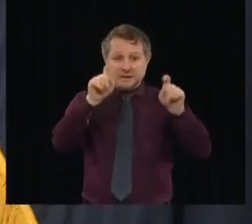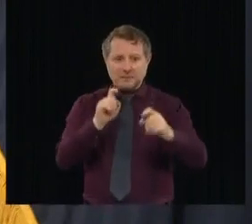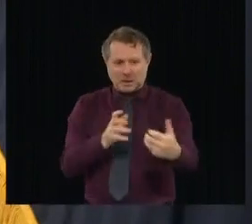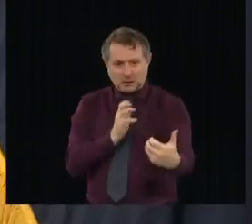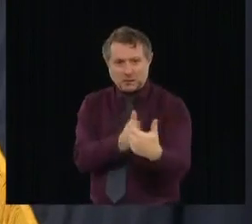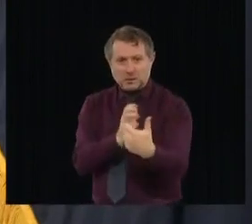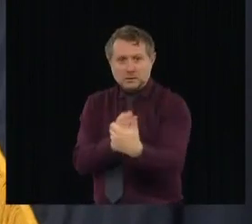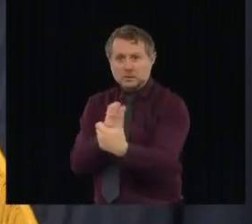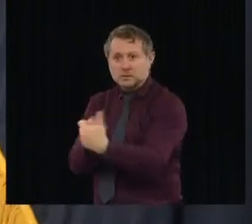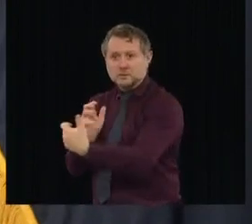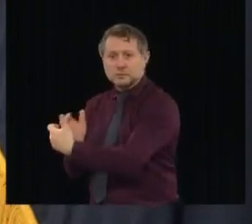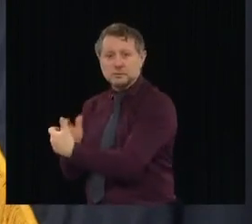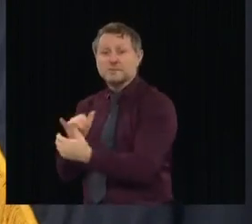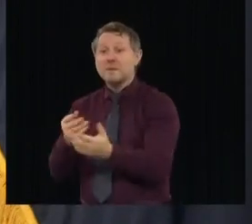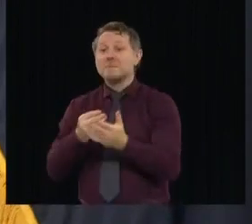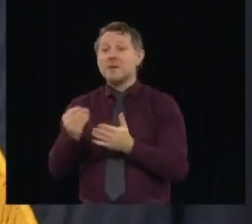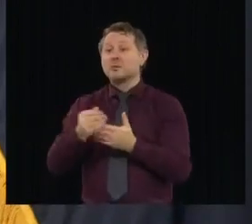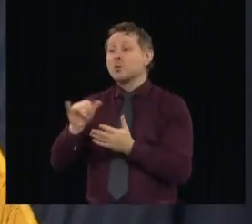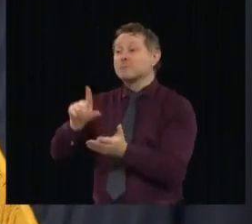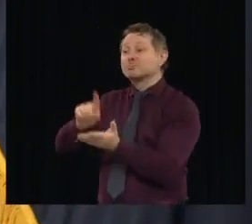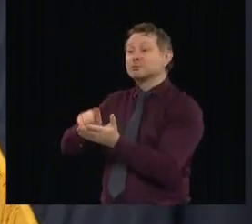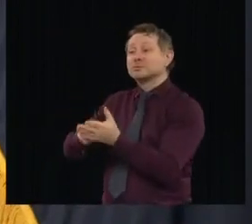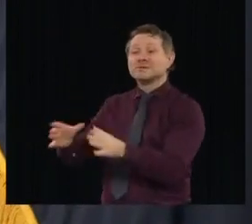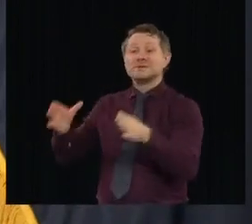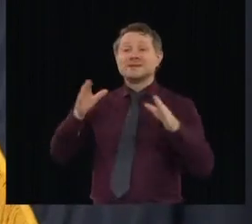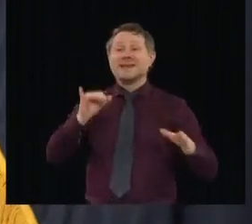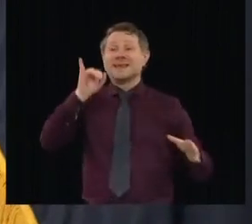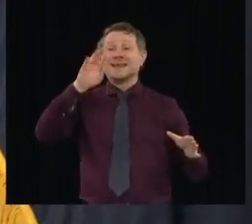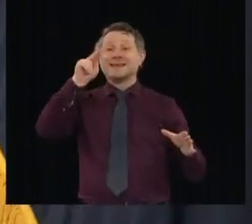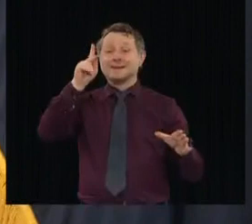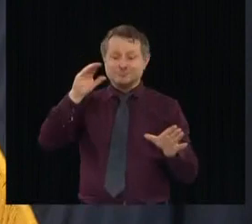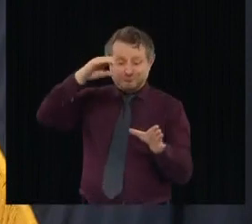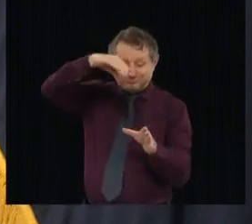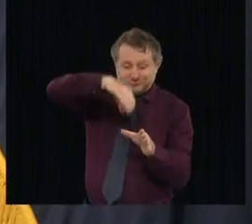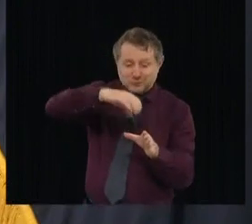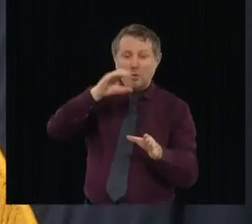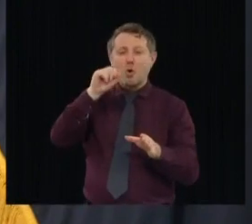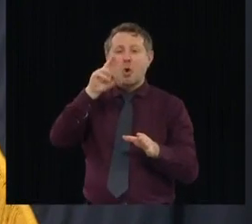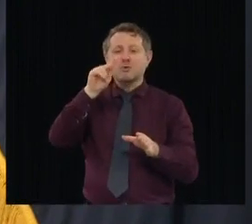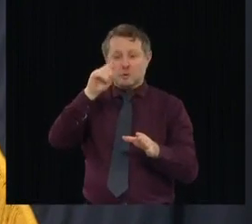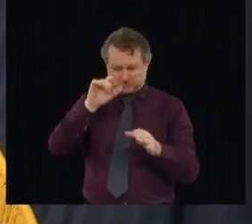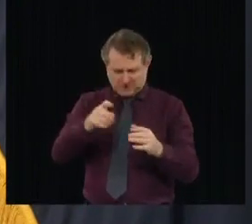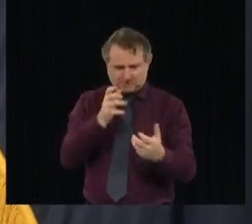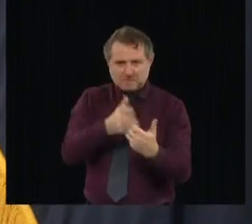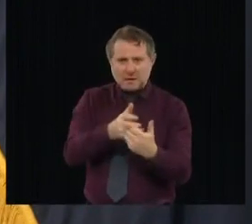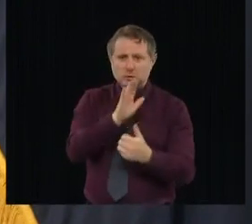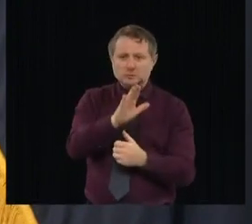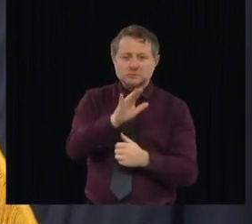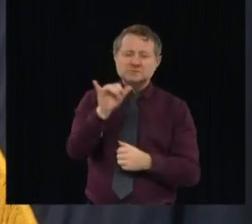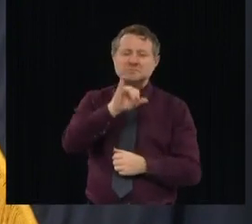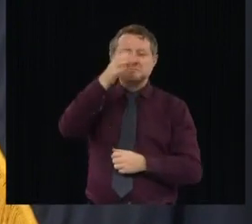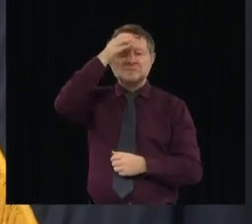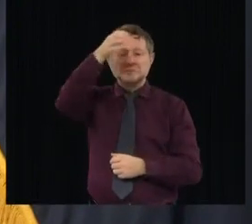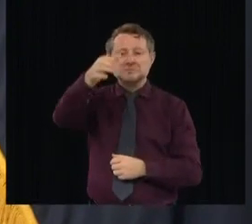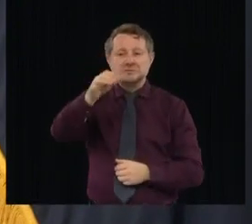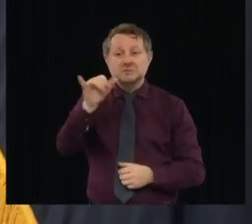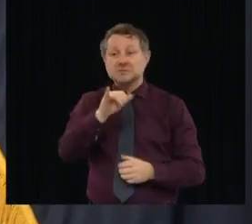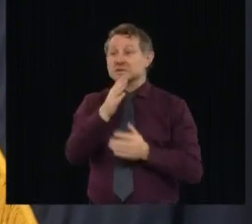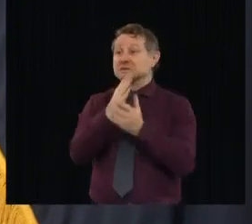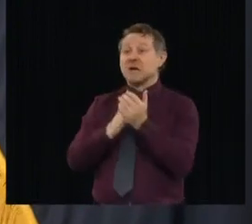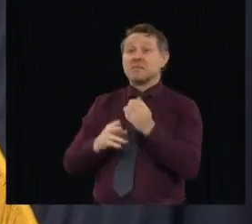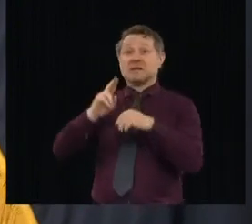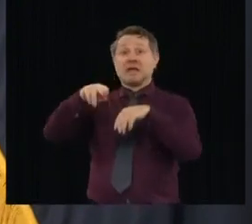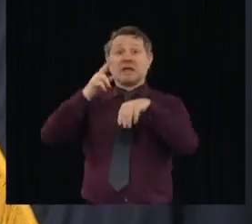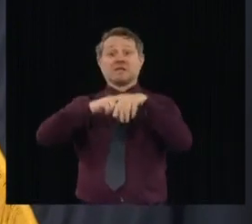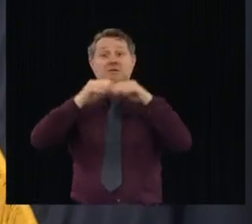have to buy the cartridge for that printer. And some of the national manufacturers can't provide test kits.